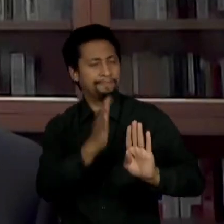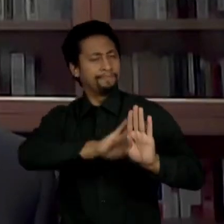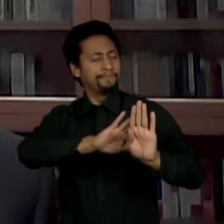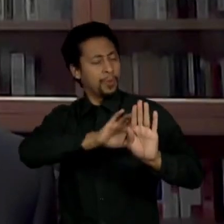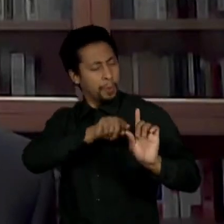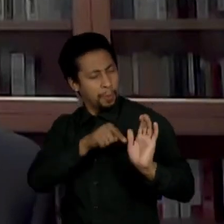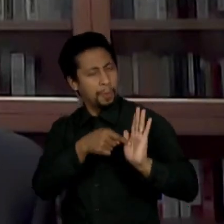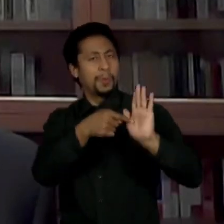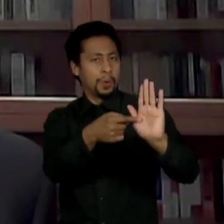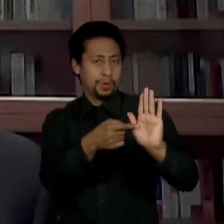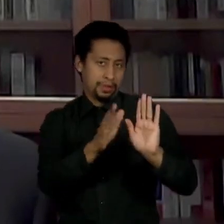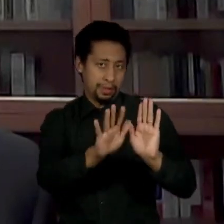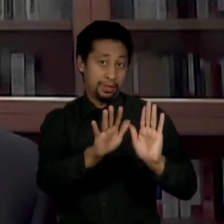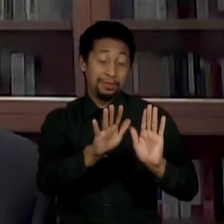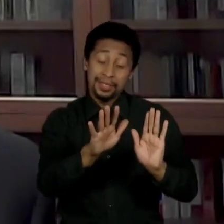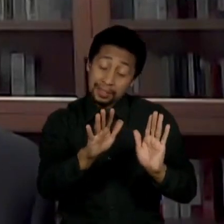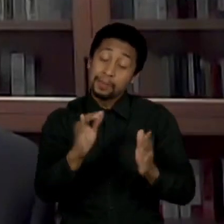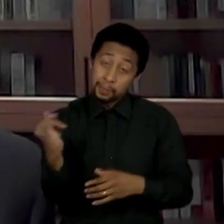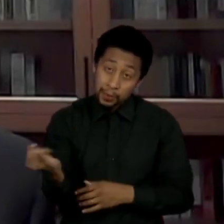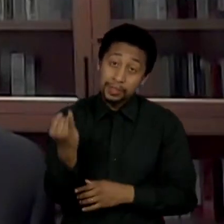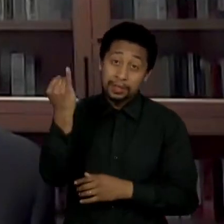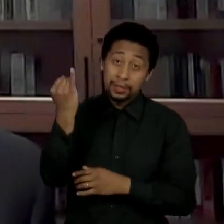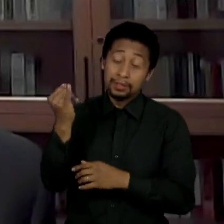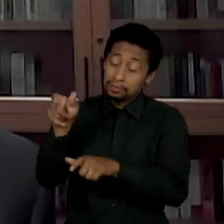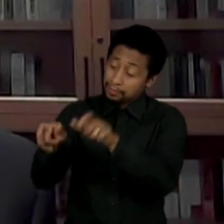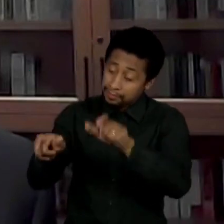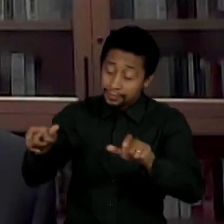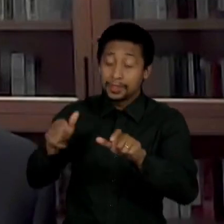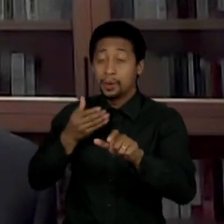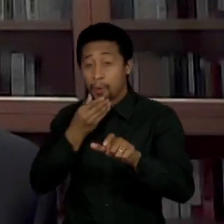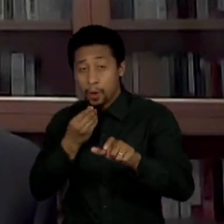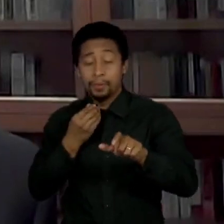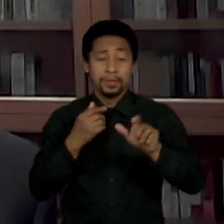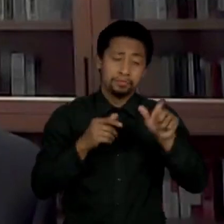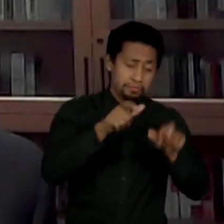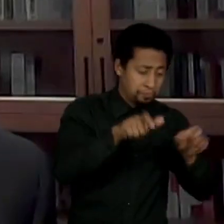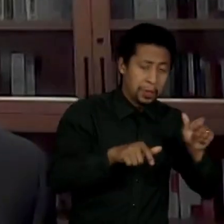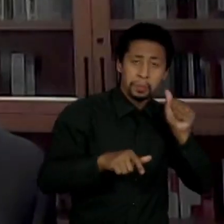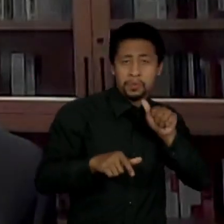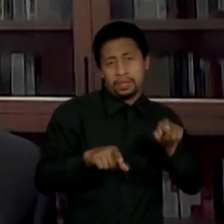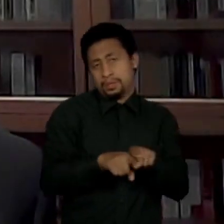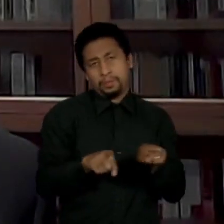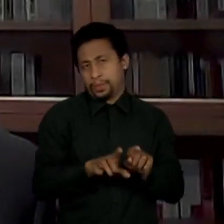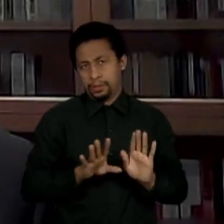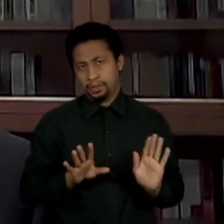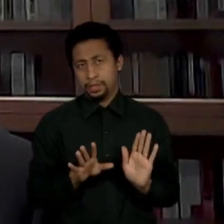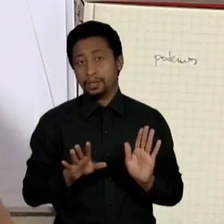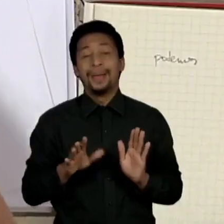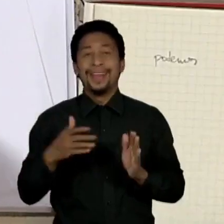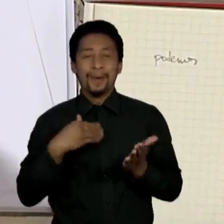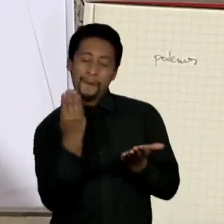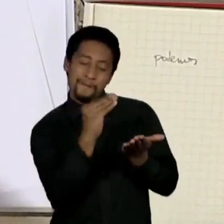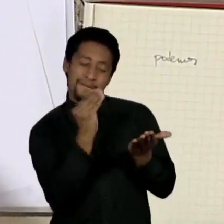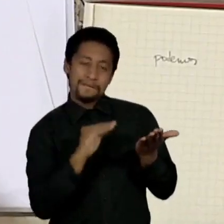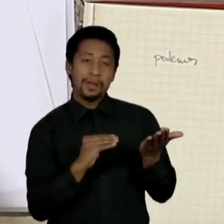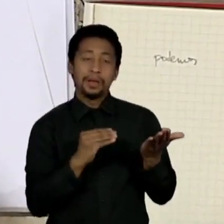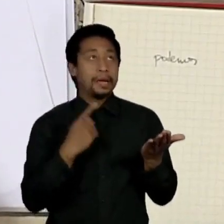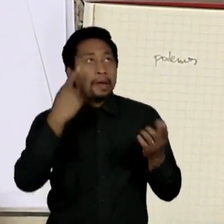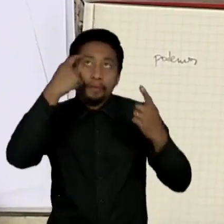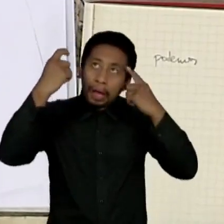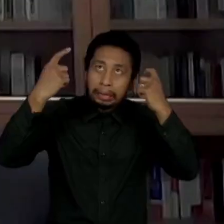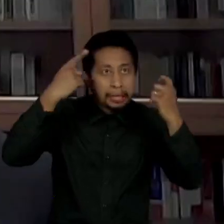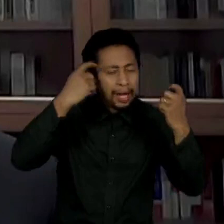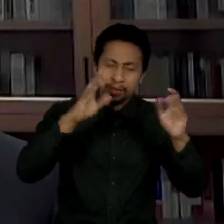it's important to include male characters as well, and not to be dishonest about the way men really are.